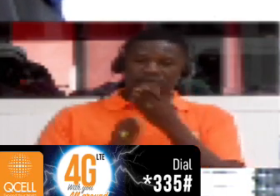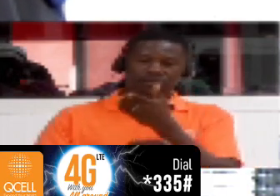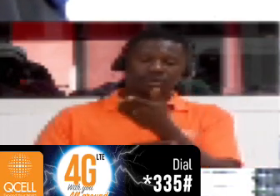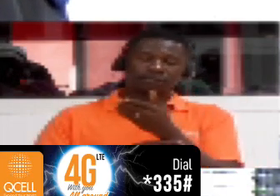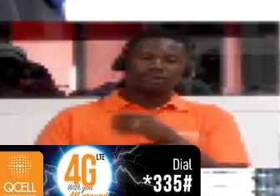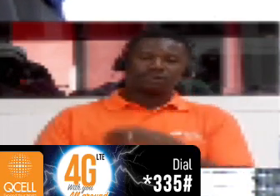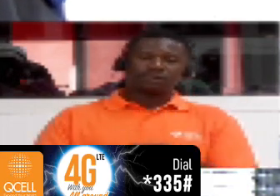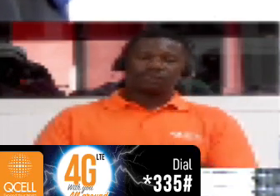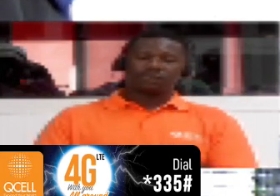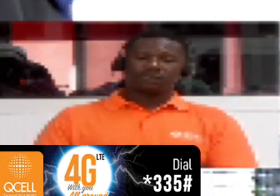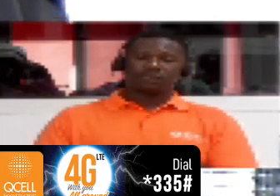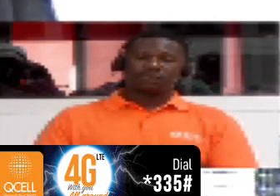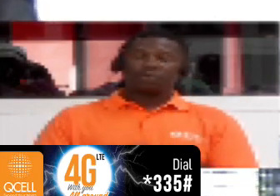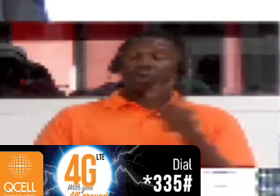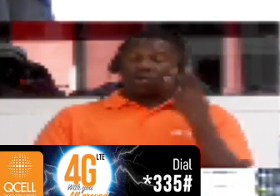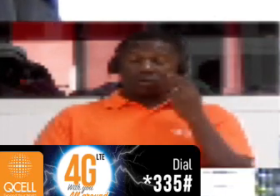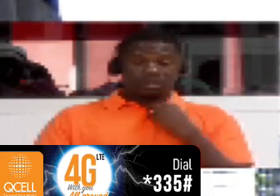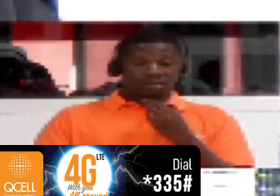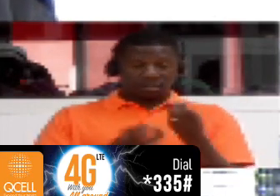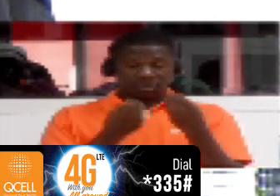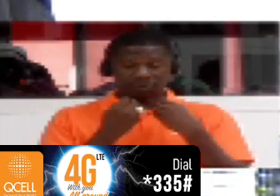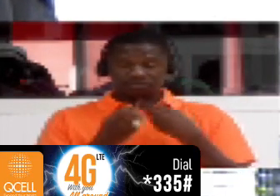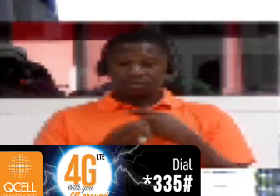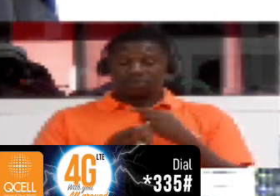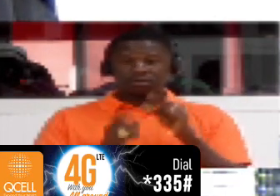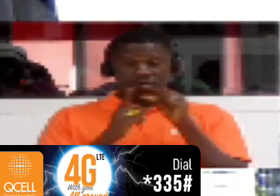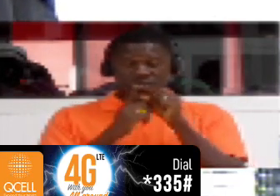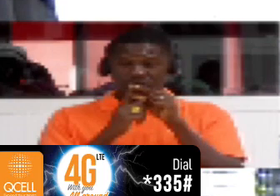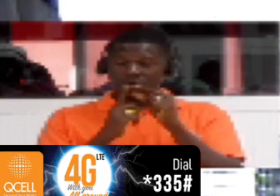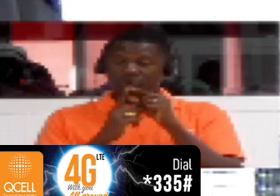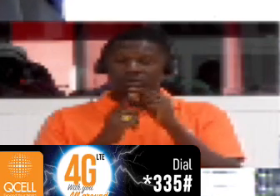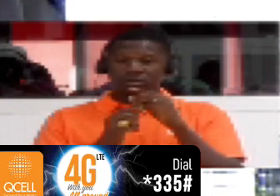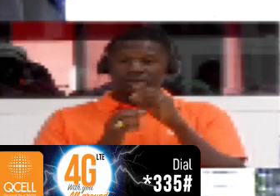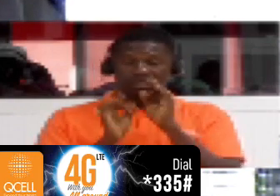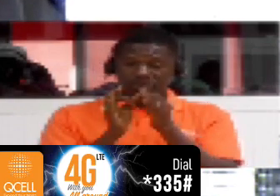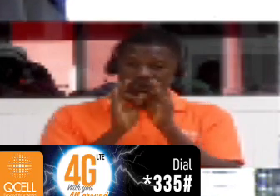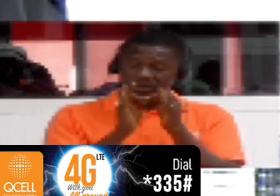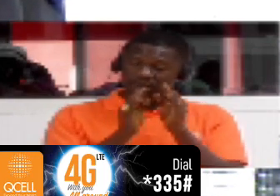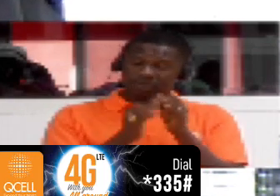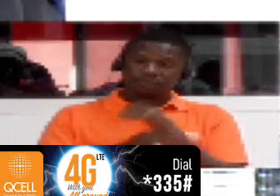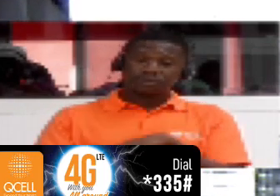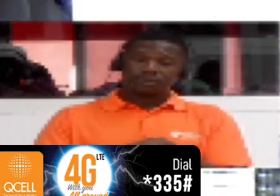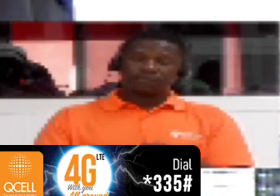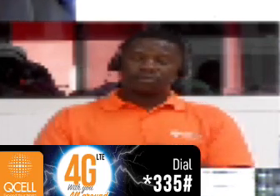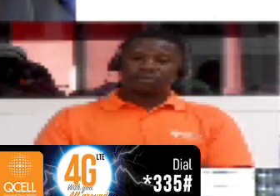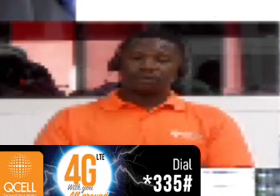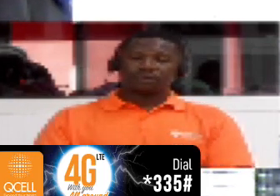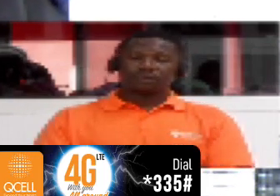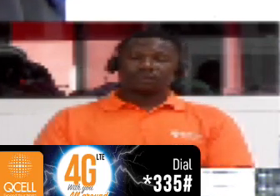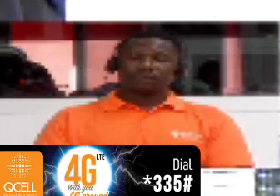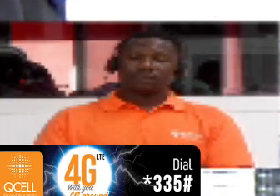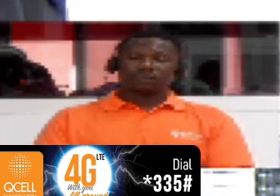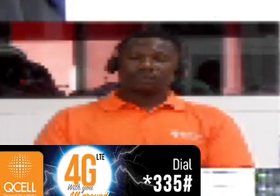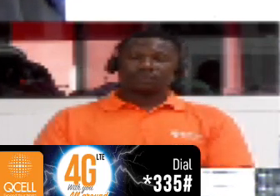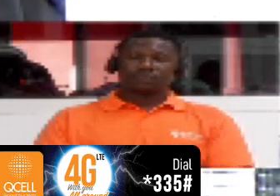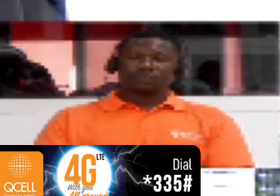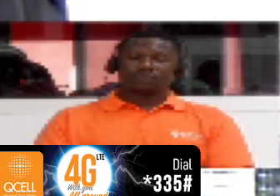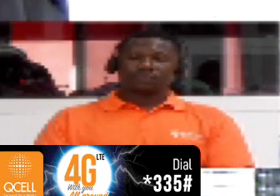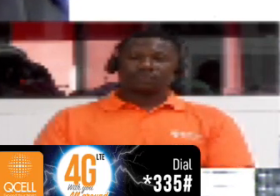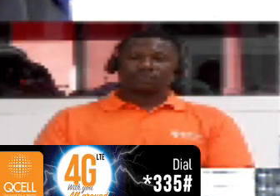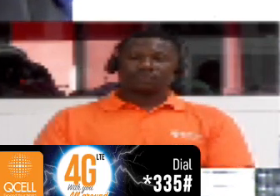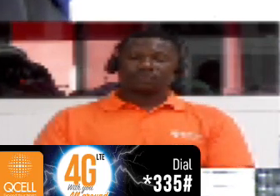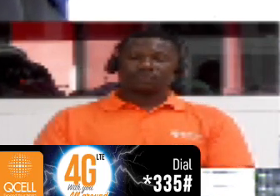di la and when they are giving me any instructions akabonang Busole